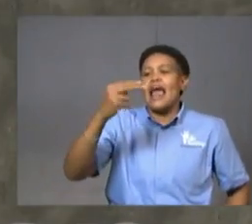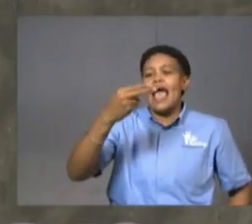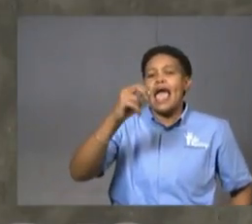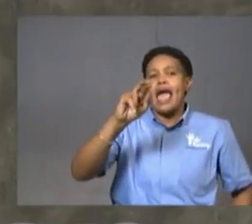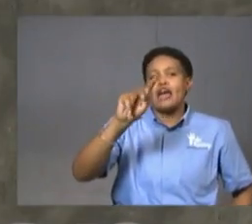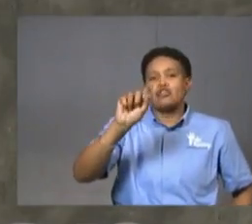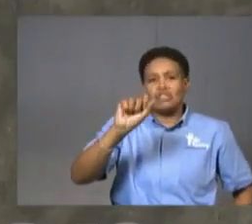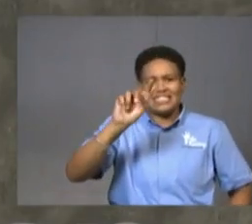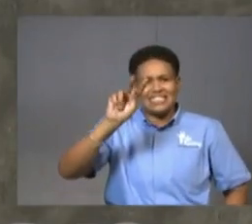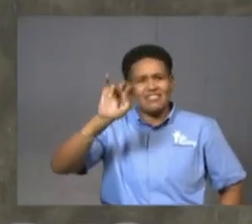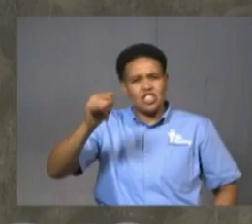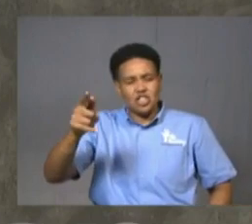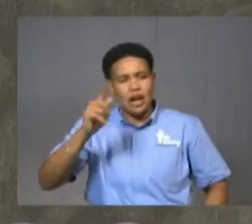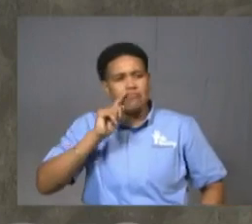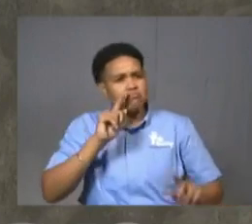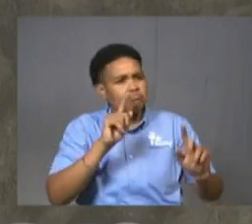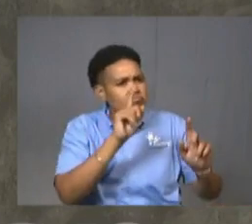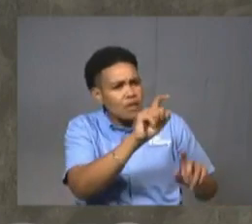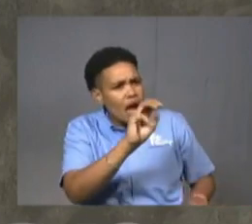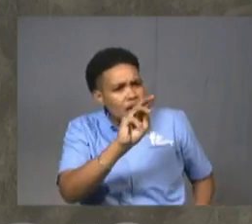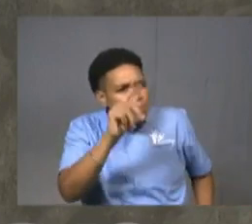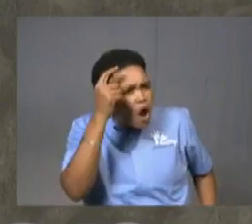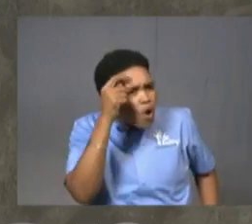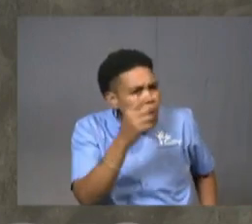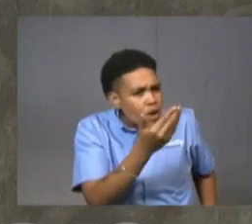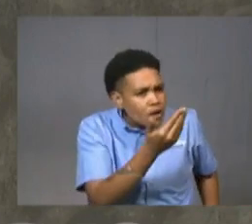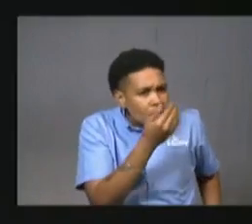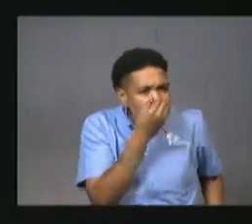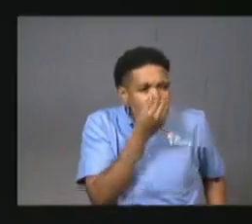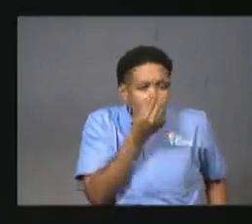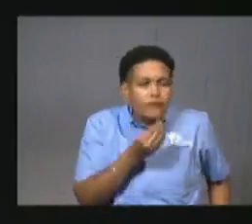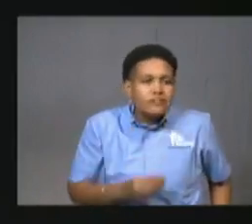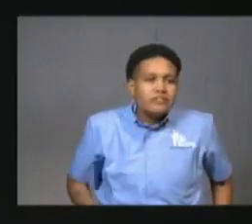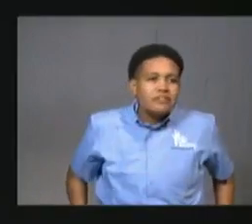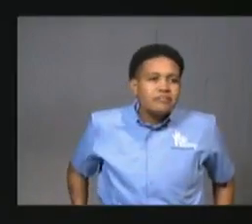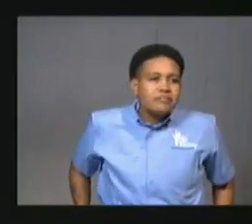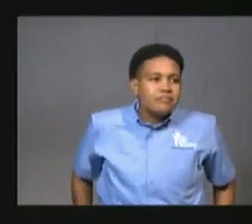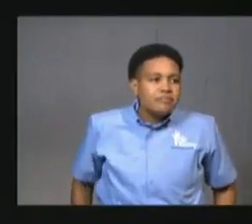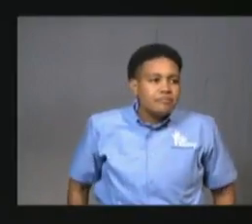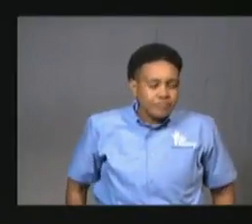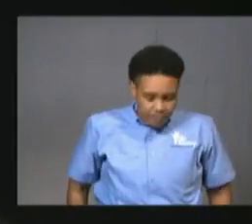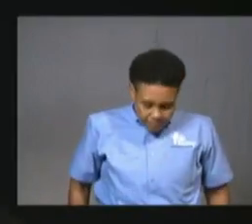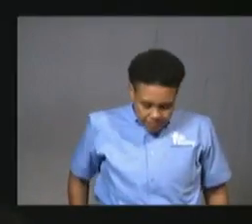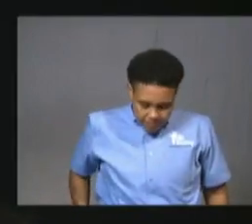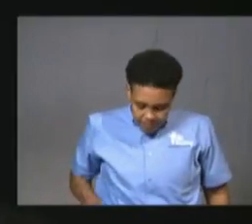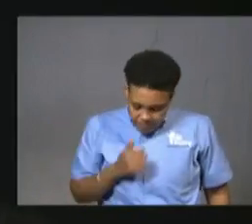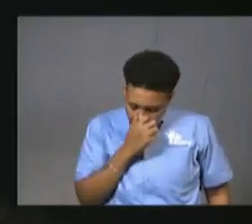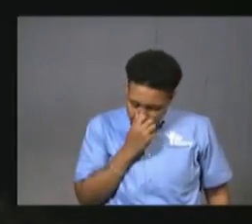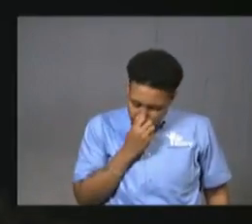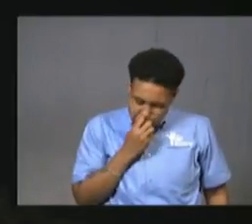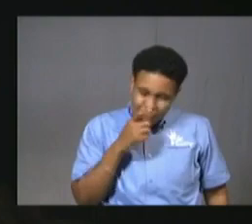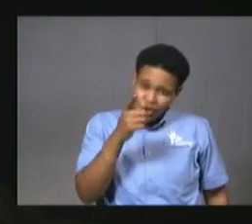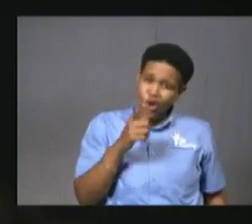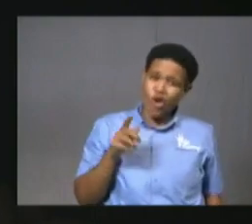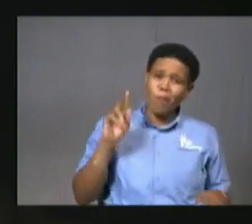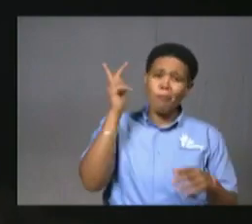for a question to Mr. Mark Golding of the PNP. Mr. Golding, in your party's rent-to-own program for